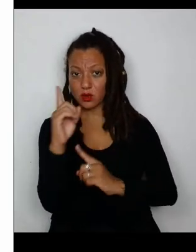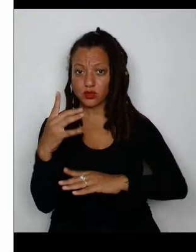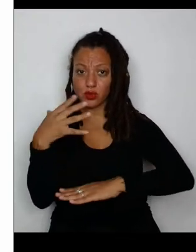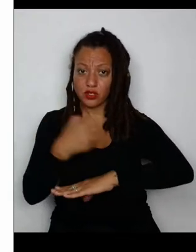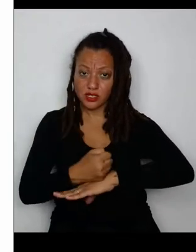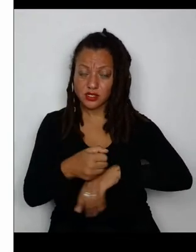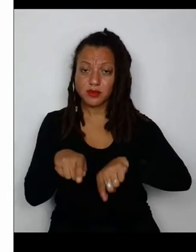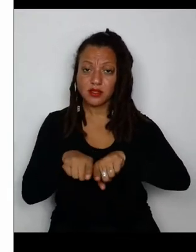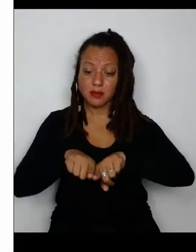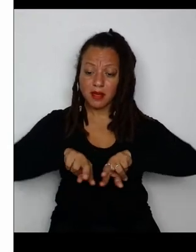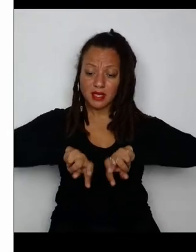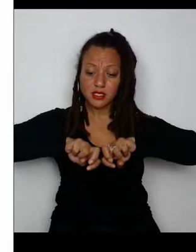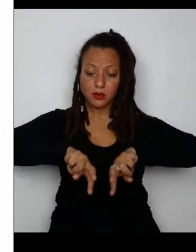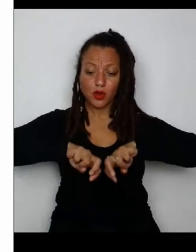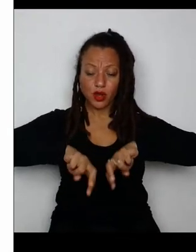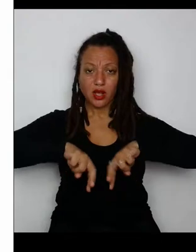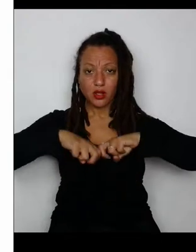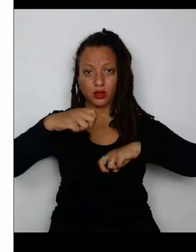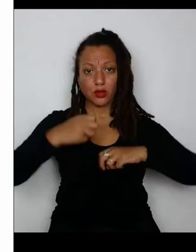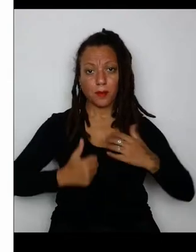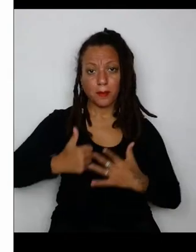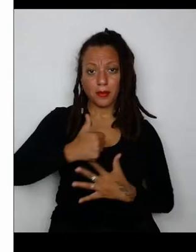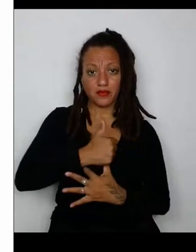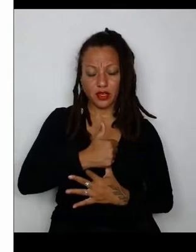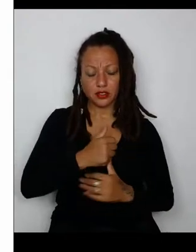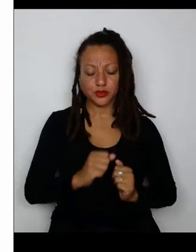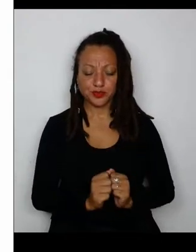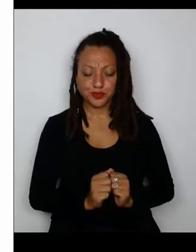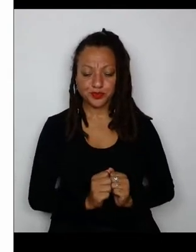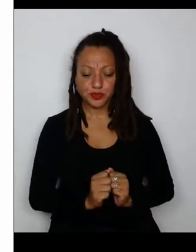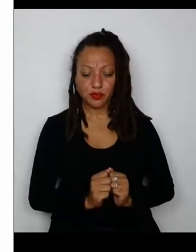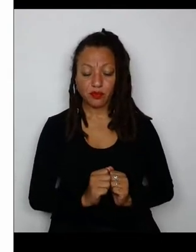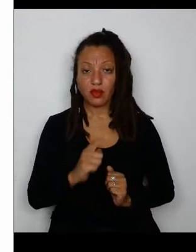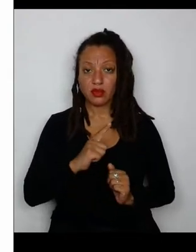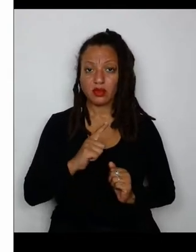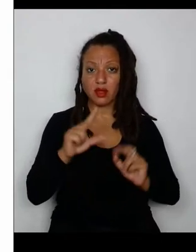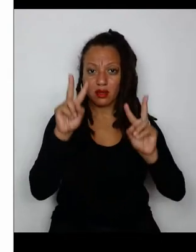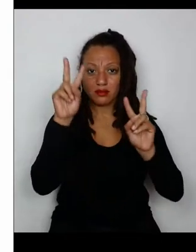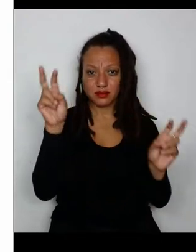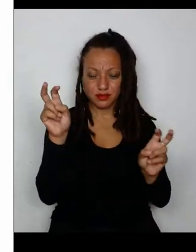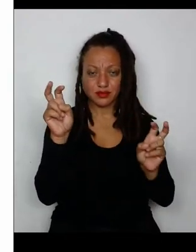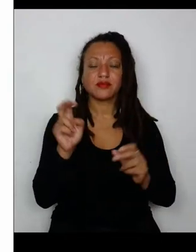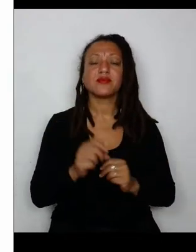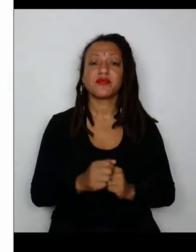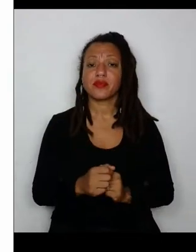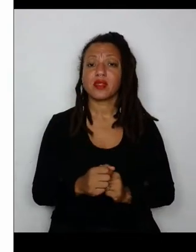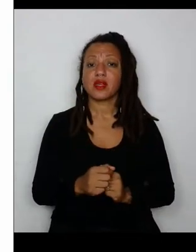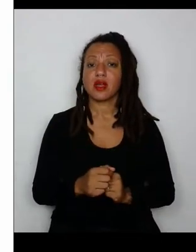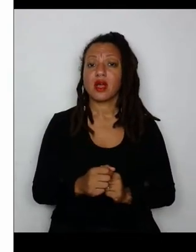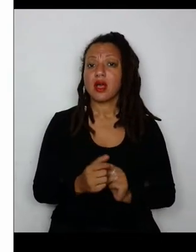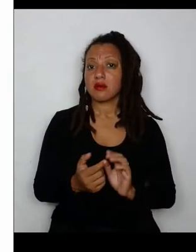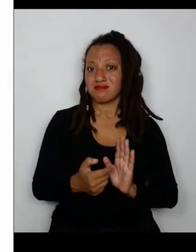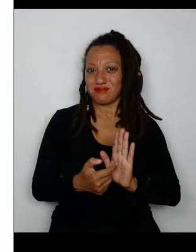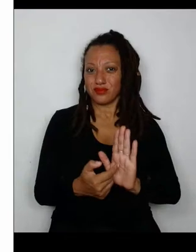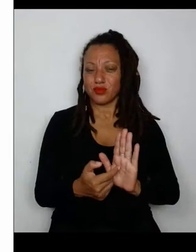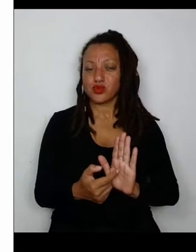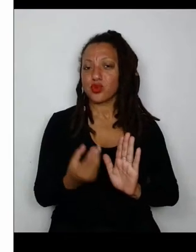a statement like this one in avon a apres conveys something of his insider outsider status